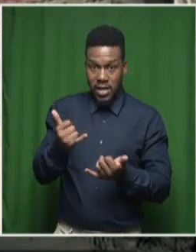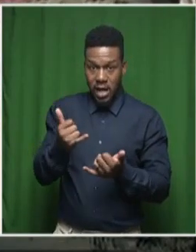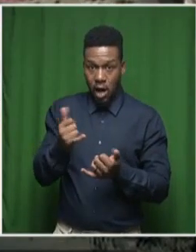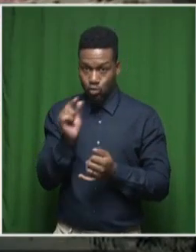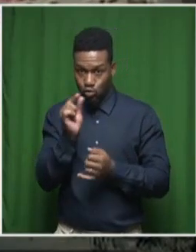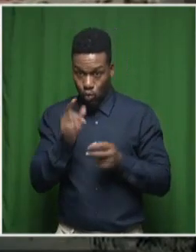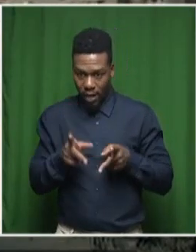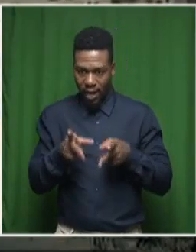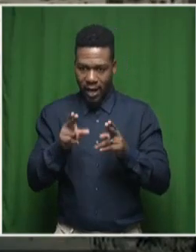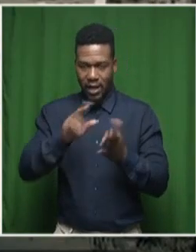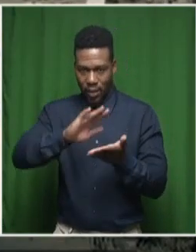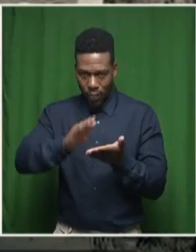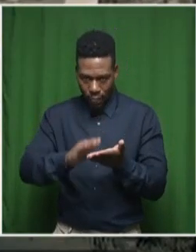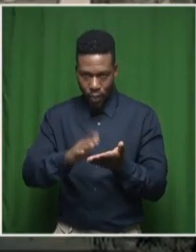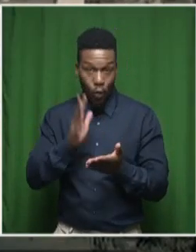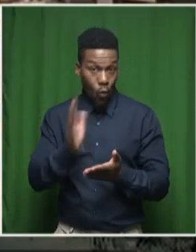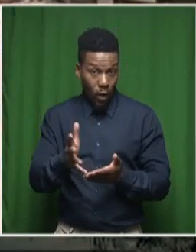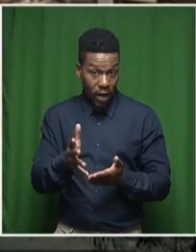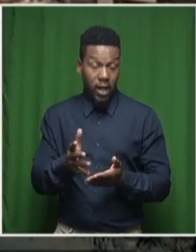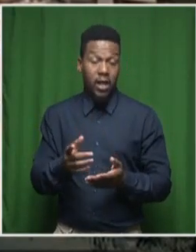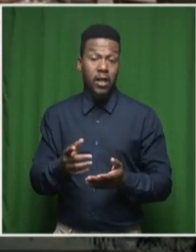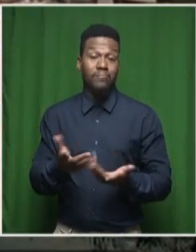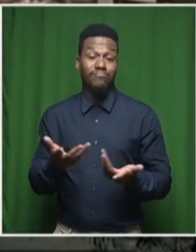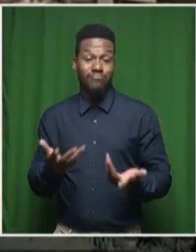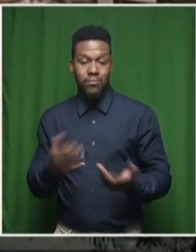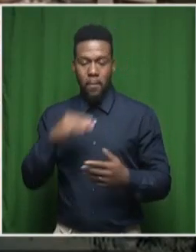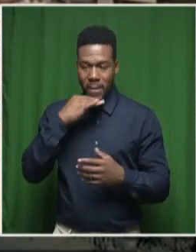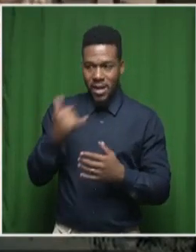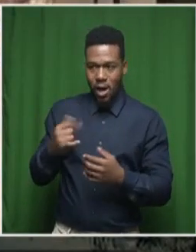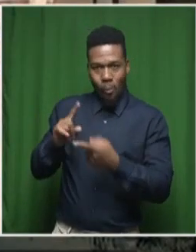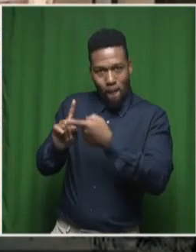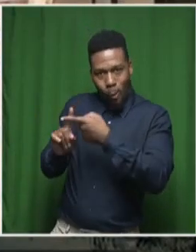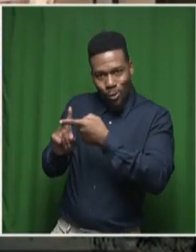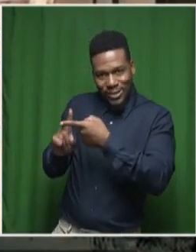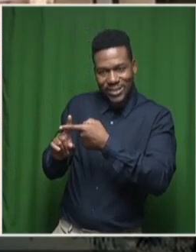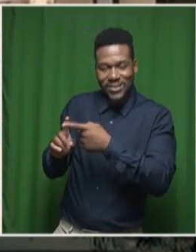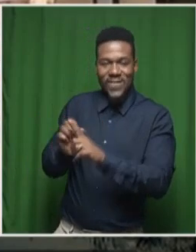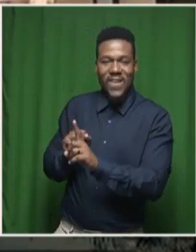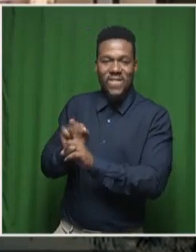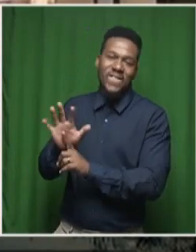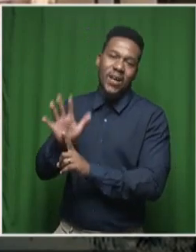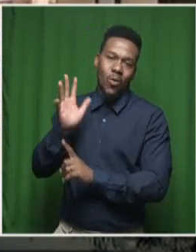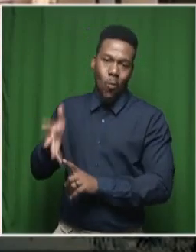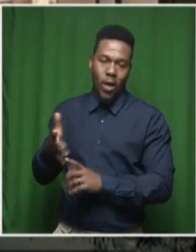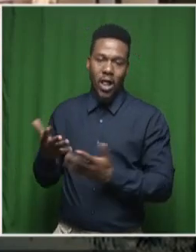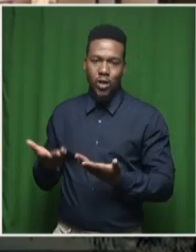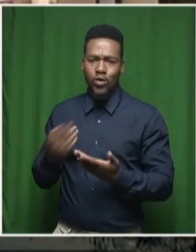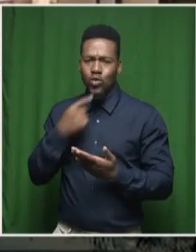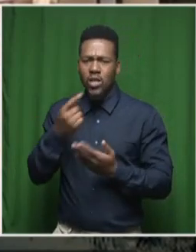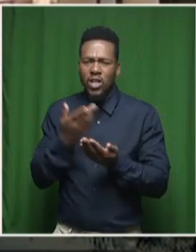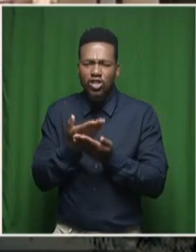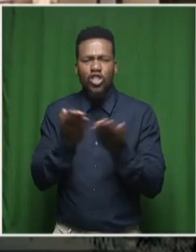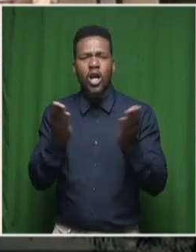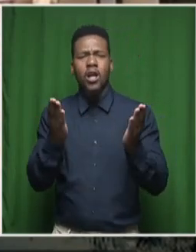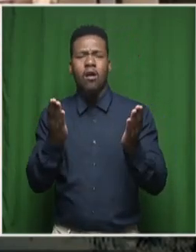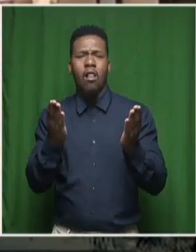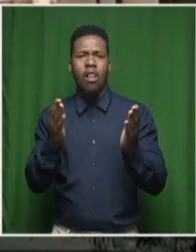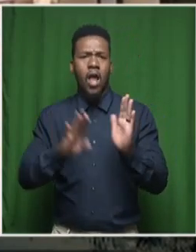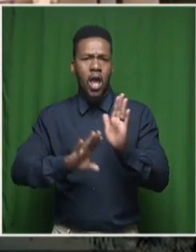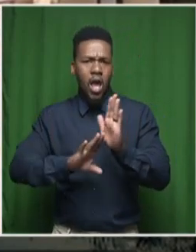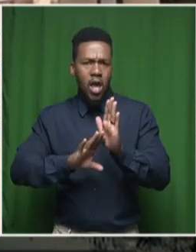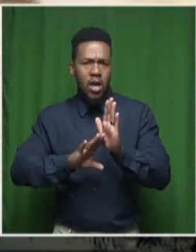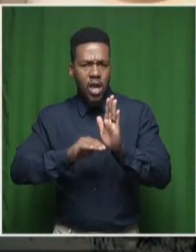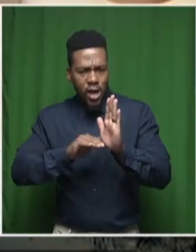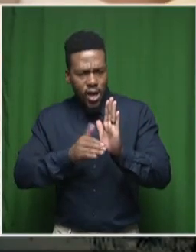for 2024, that would then have a positive effect in terms of what the general increase in prices of food might look